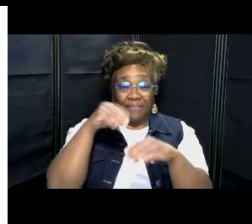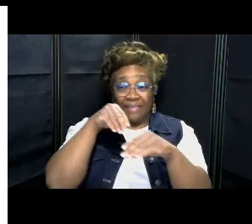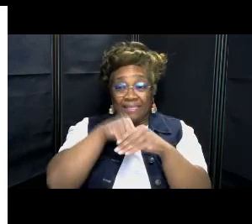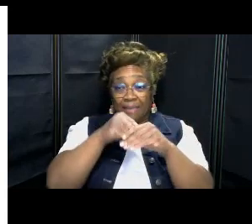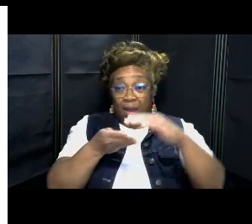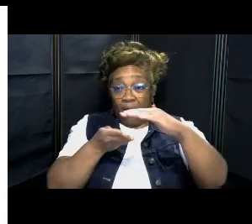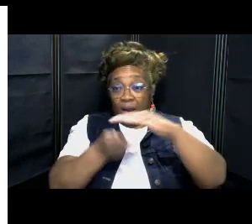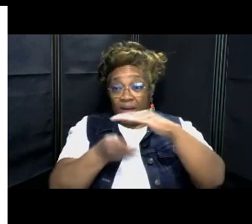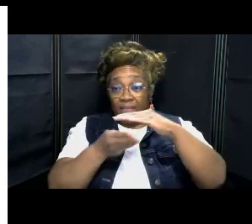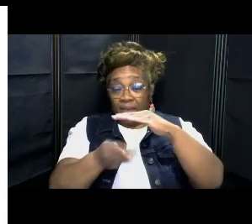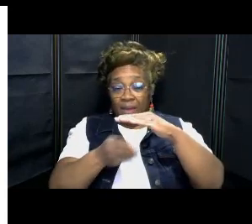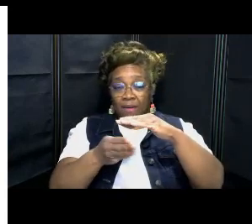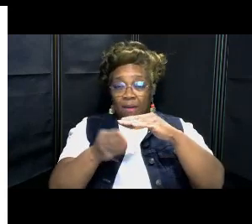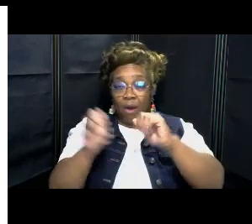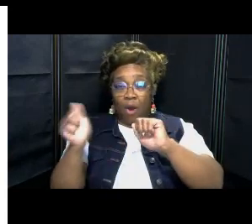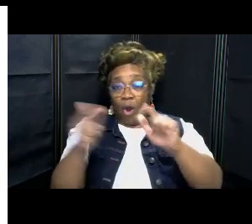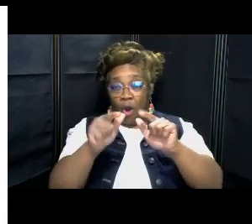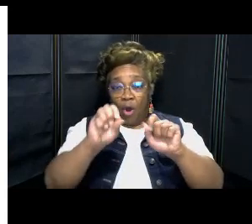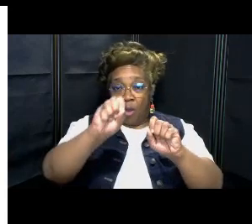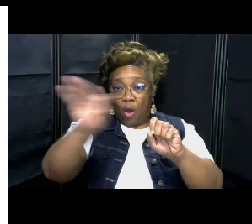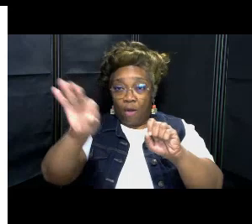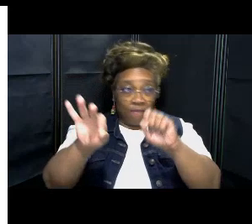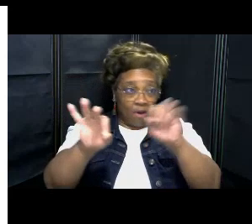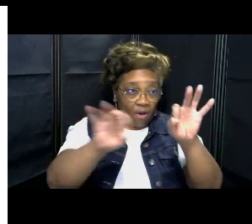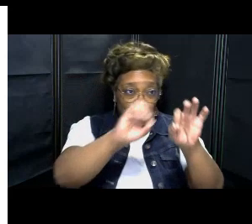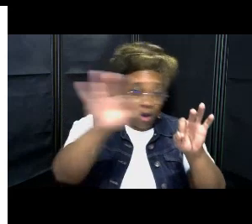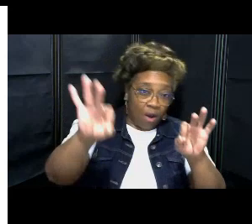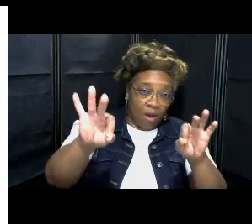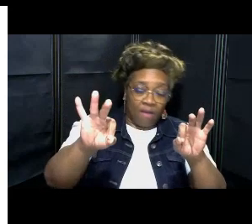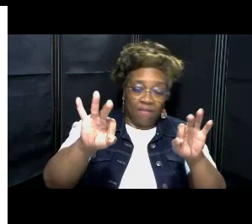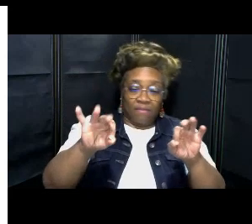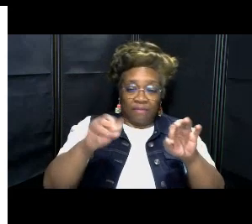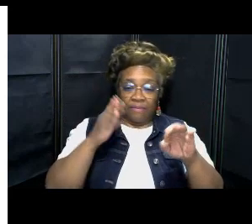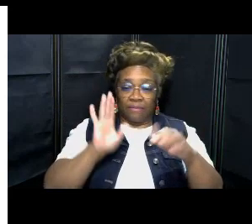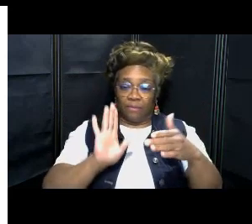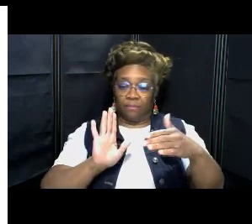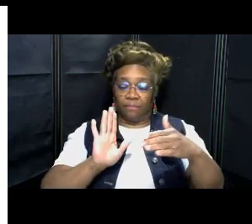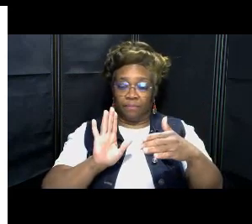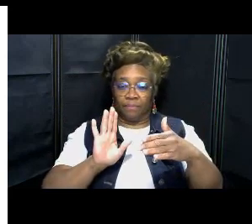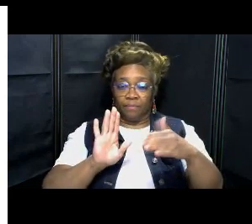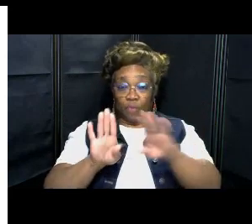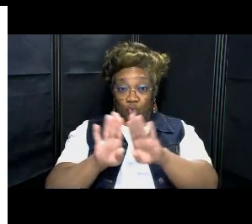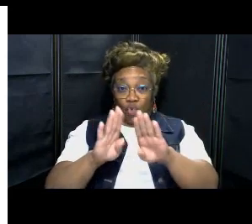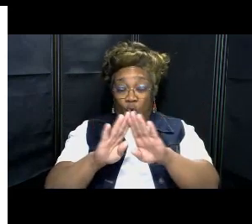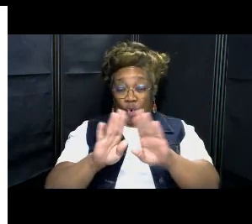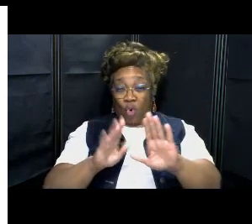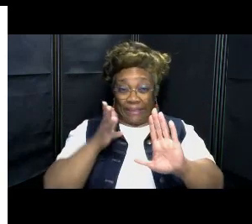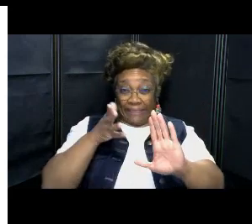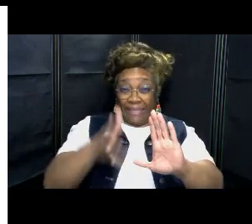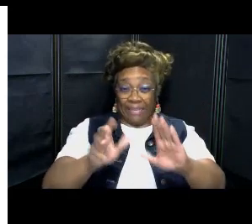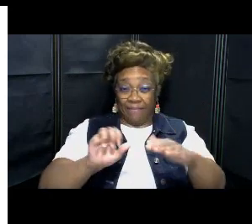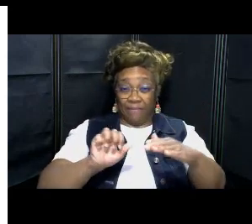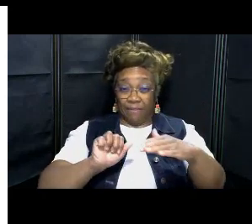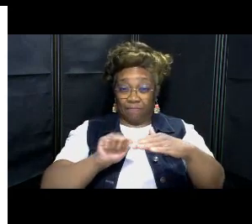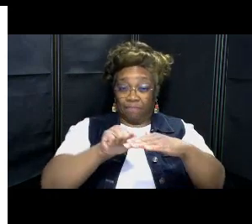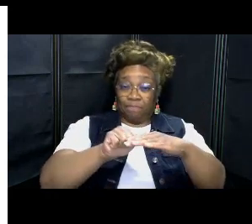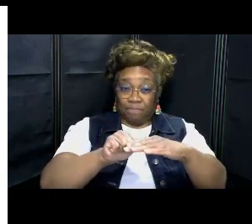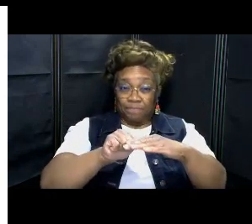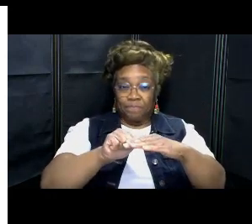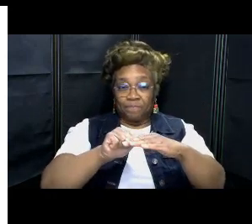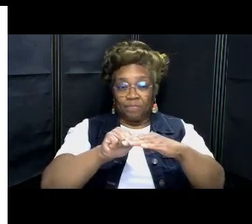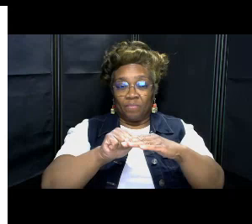closed, and eventually the oxygen that's in the stove, it'll deplete and the fire will go out. But if you need to,